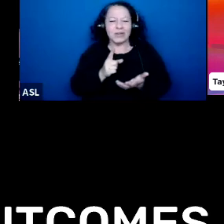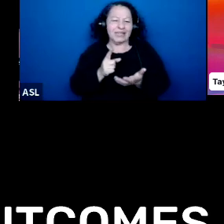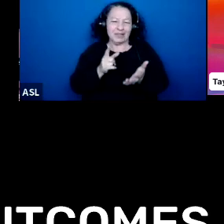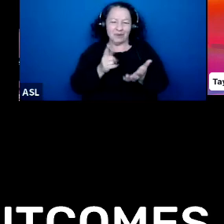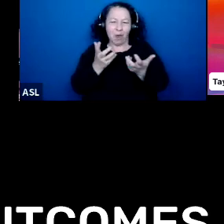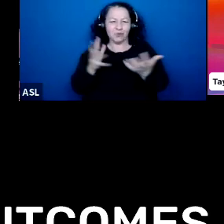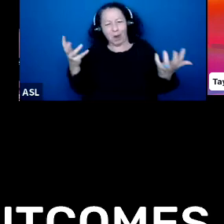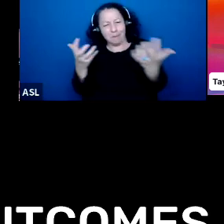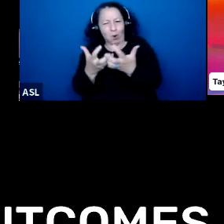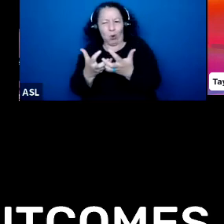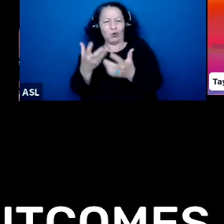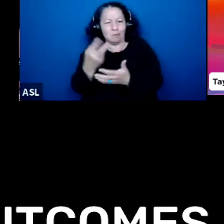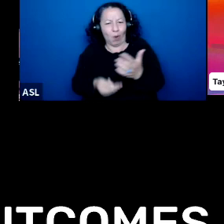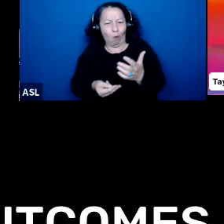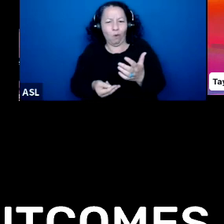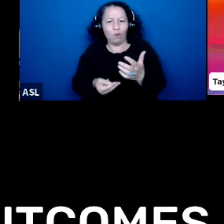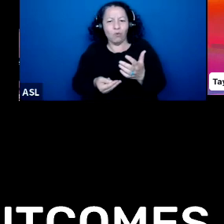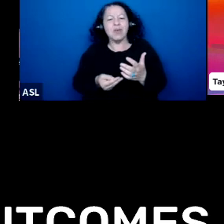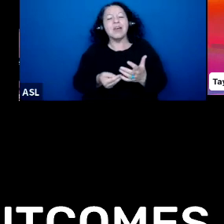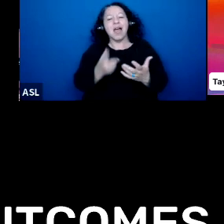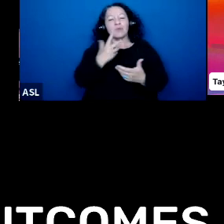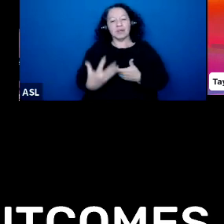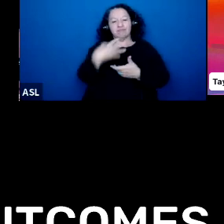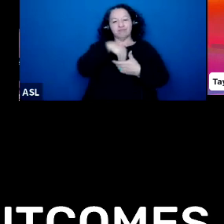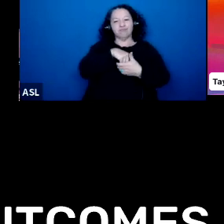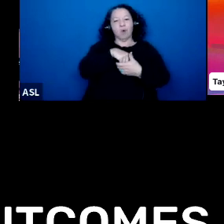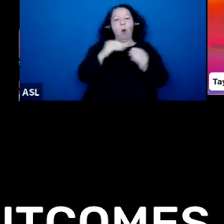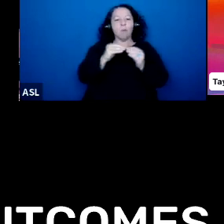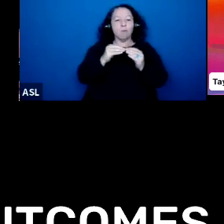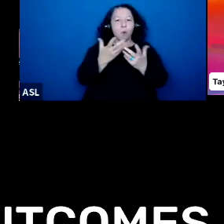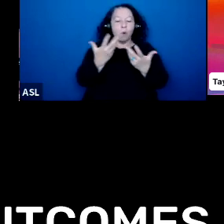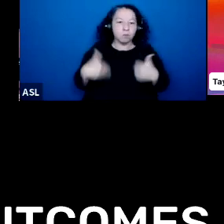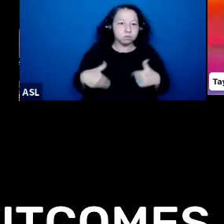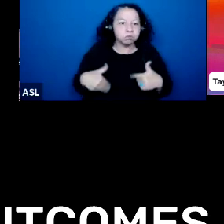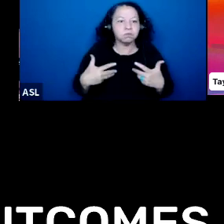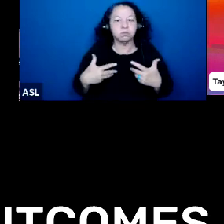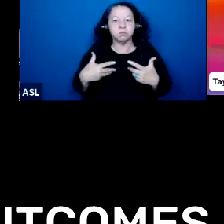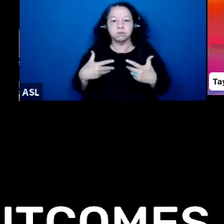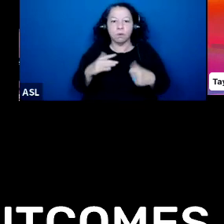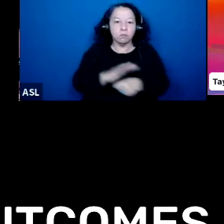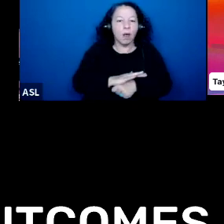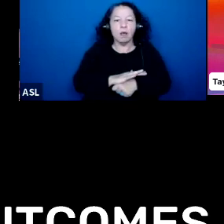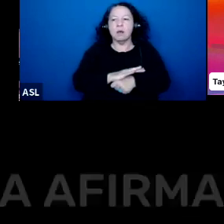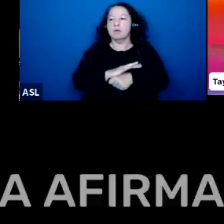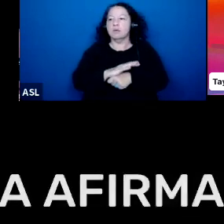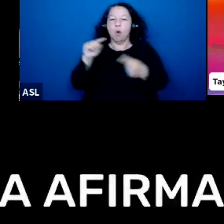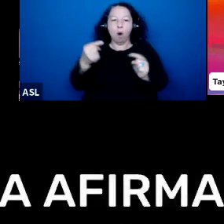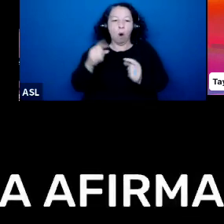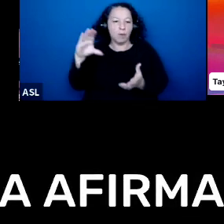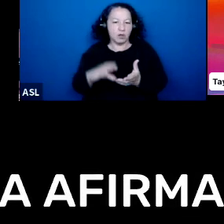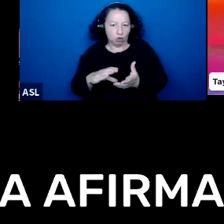a way to kind of merge the both of them and braid it into our larger harm reduction movement.